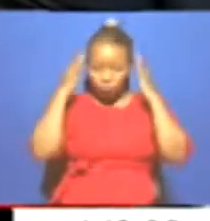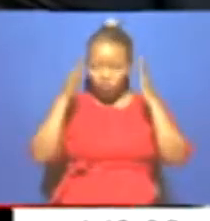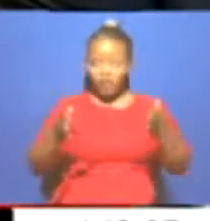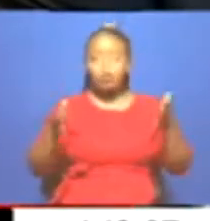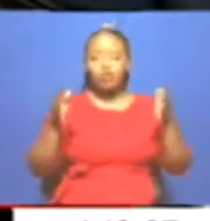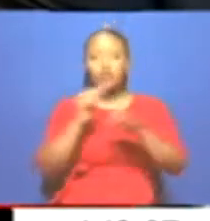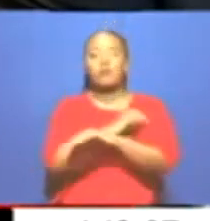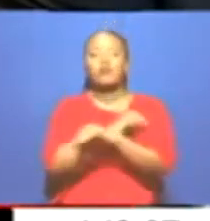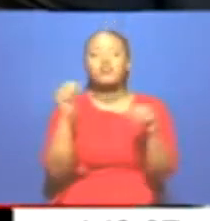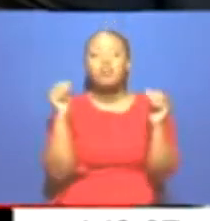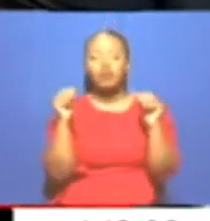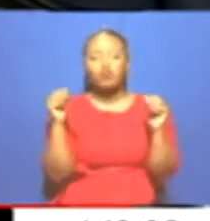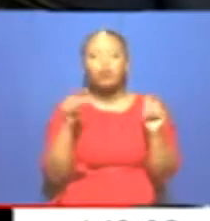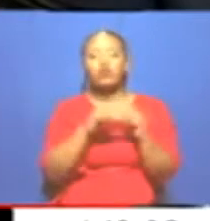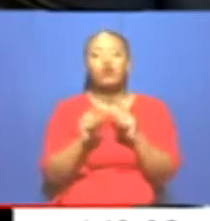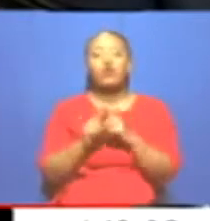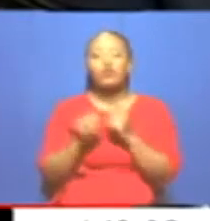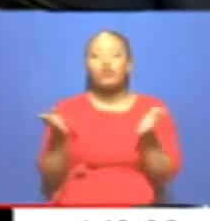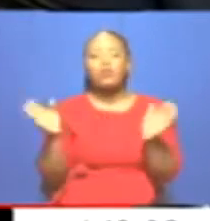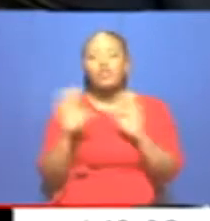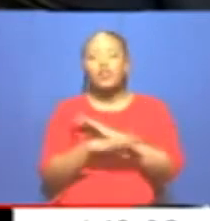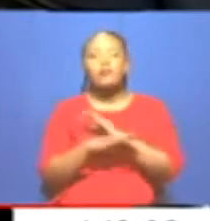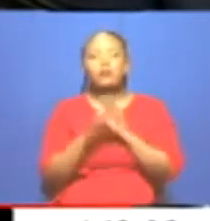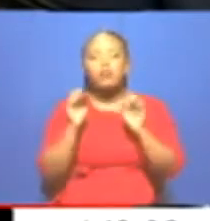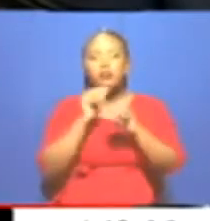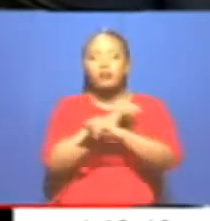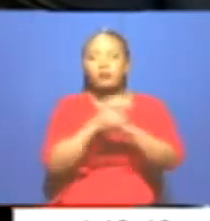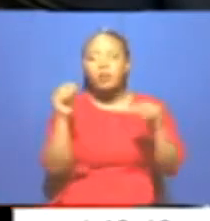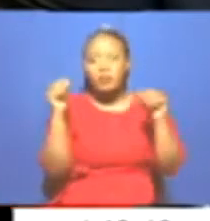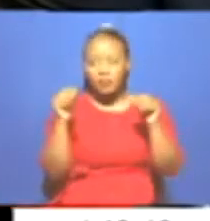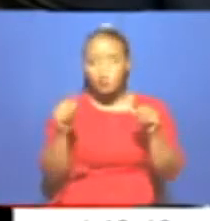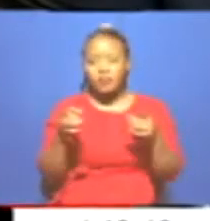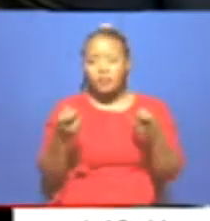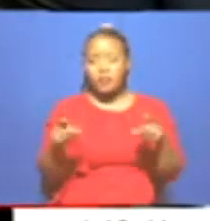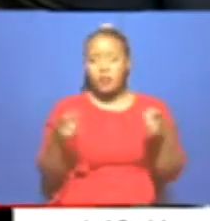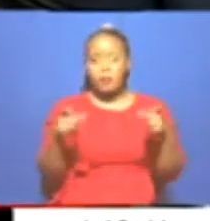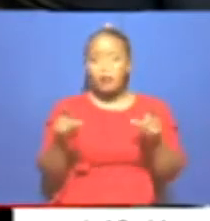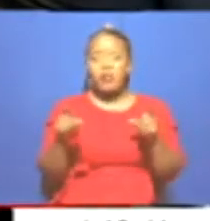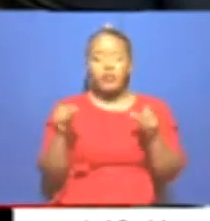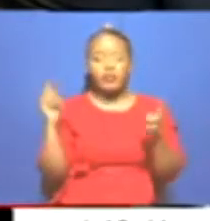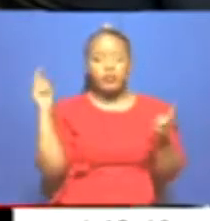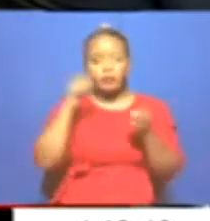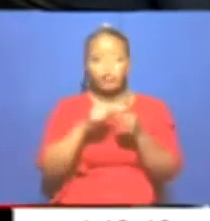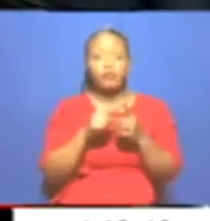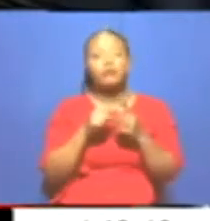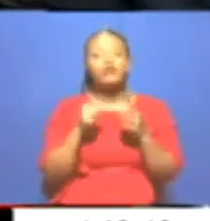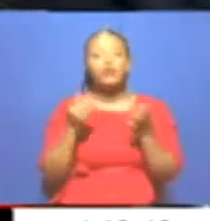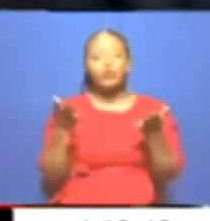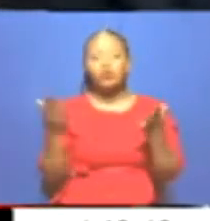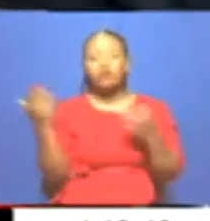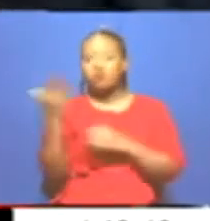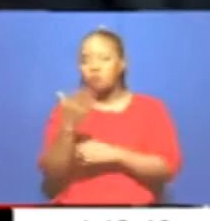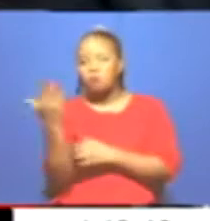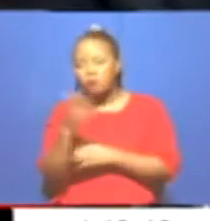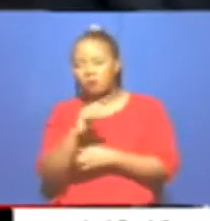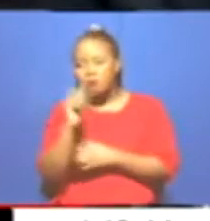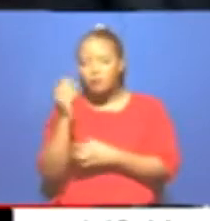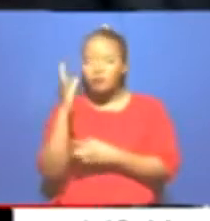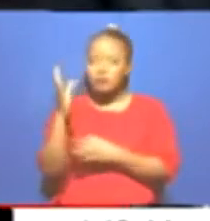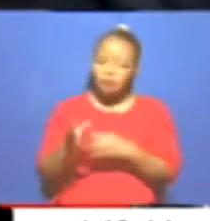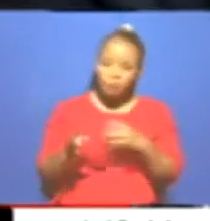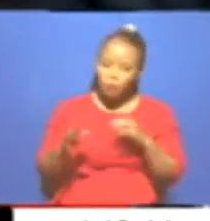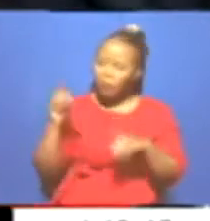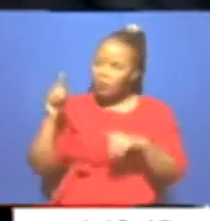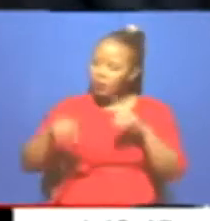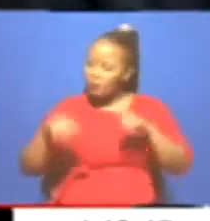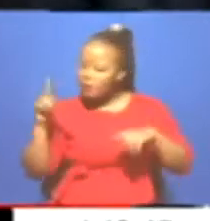and by extension, their running mates. The media's place in leading the way in facilitating Kenyans to evaluate the